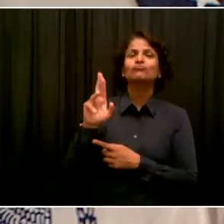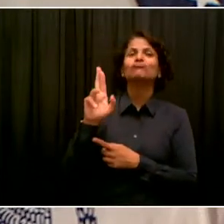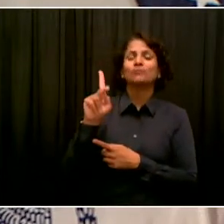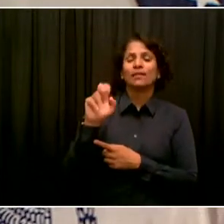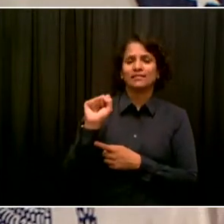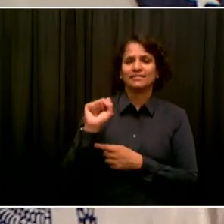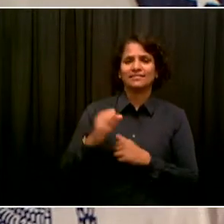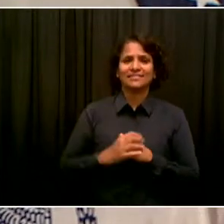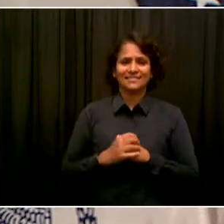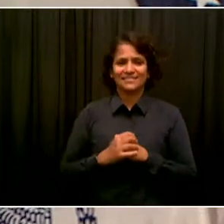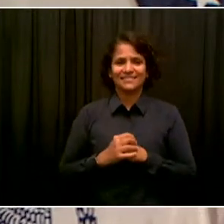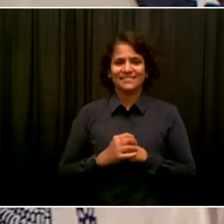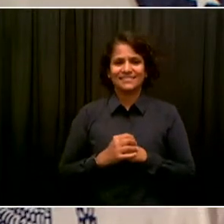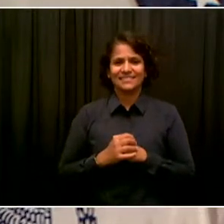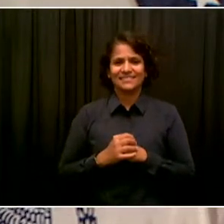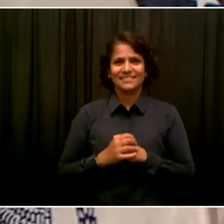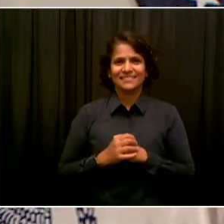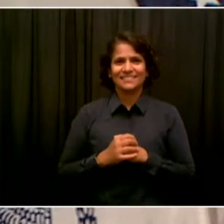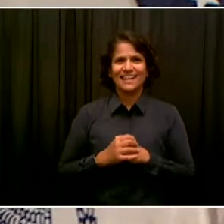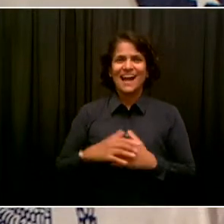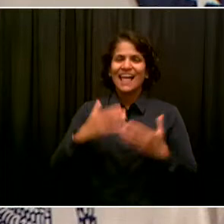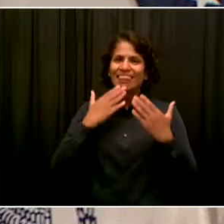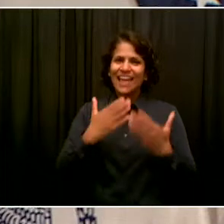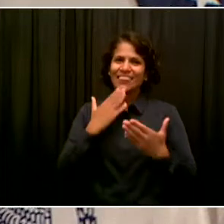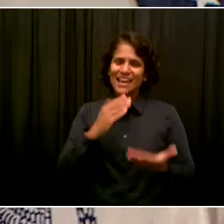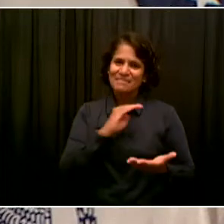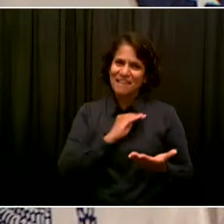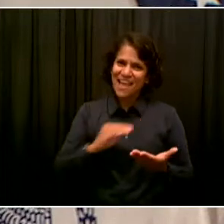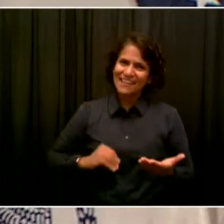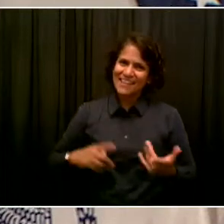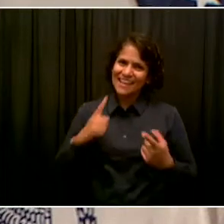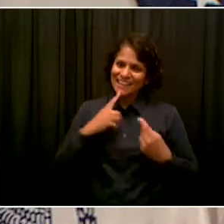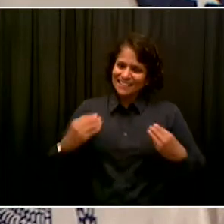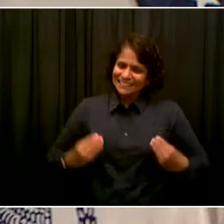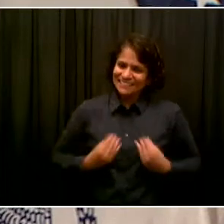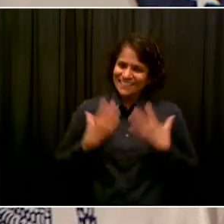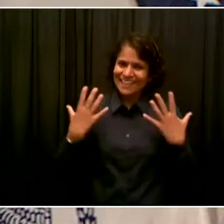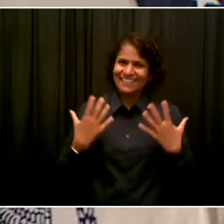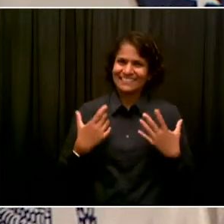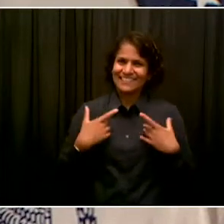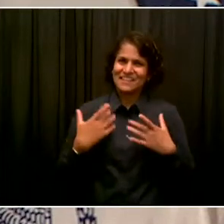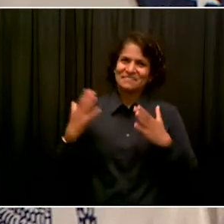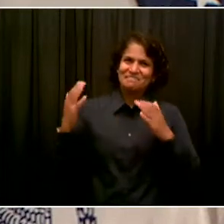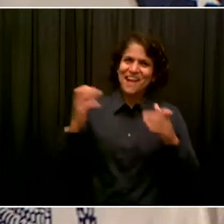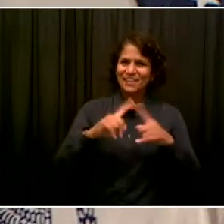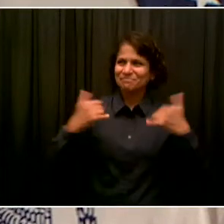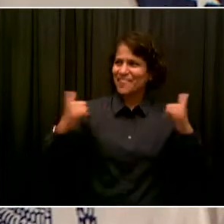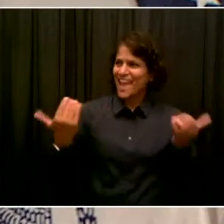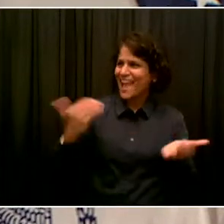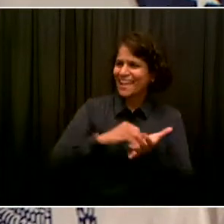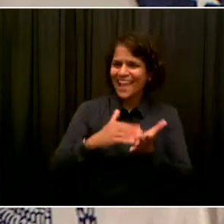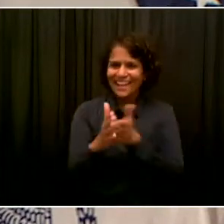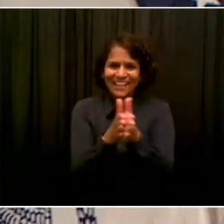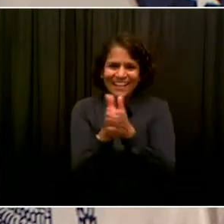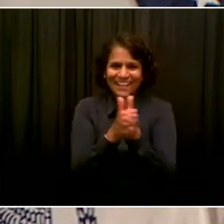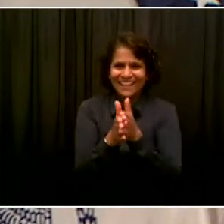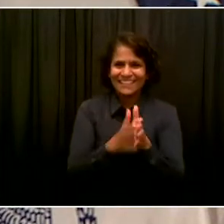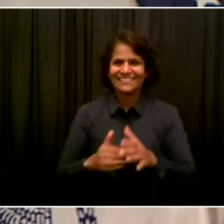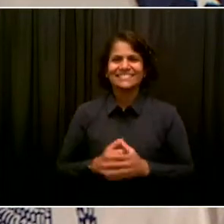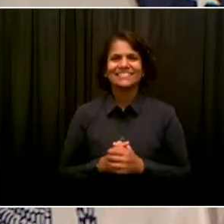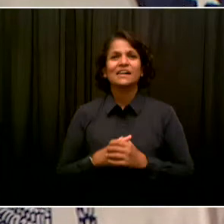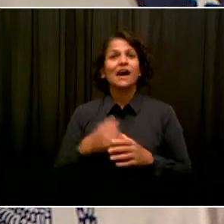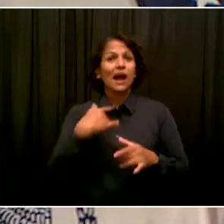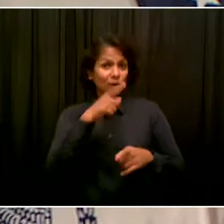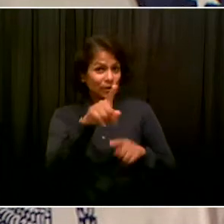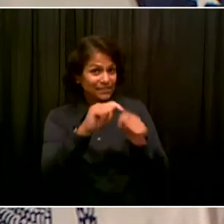Thank you, Mayor. You make me want to run back out on the court. Well, they need you, John. They could use you right now. we getting there. We're